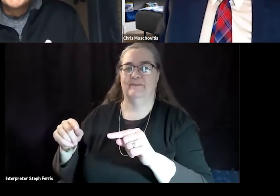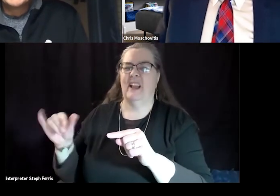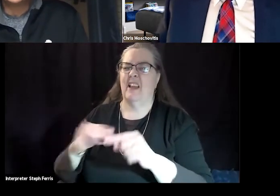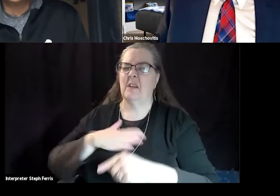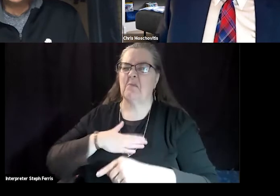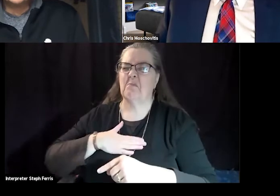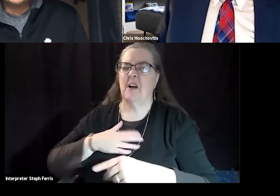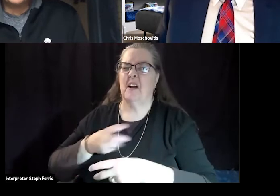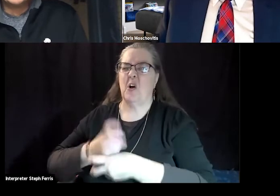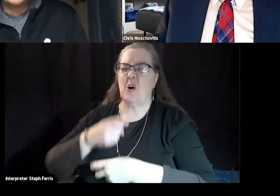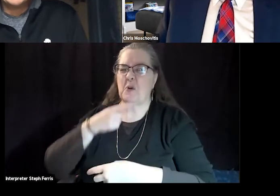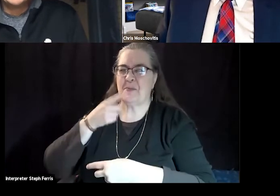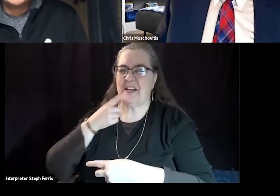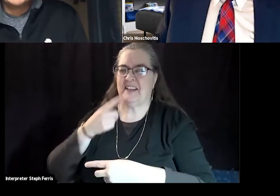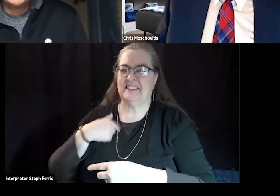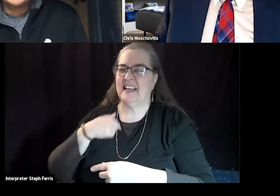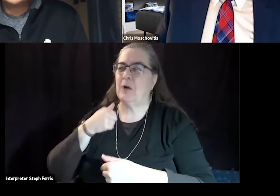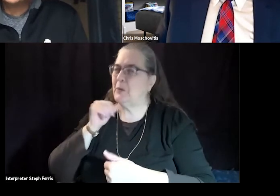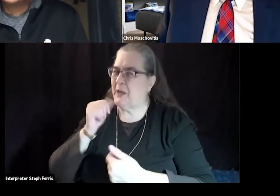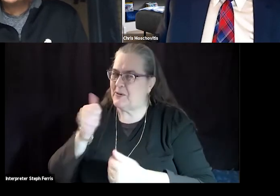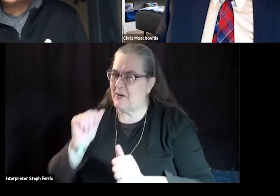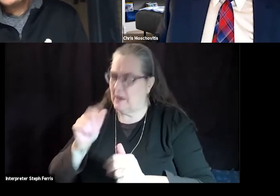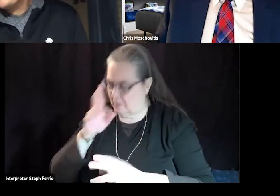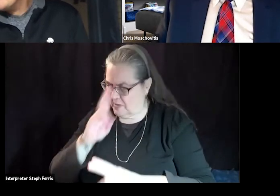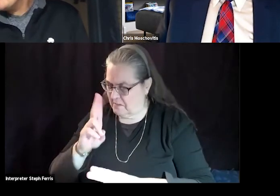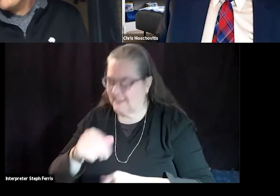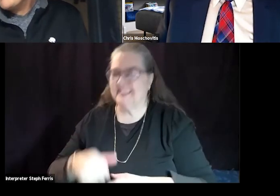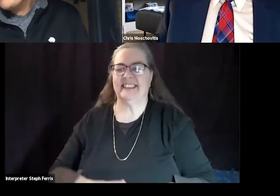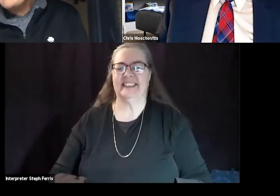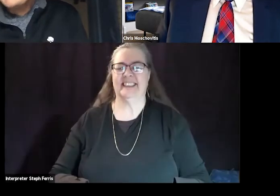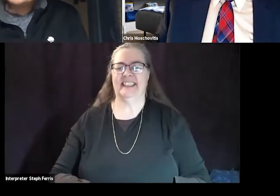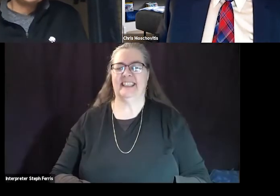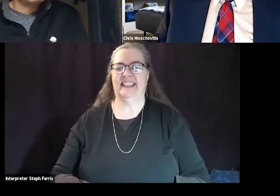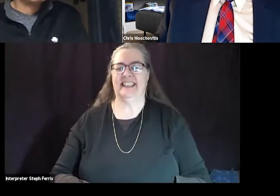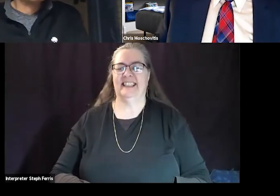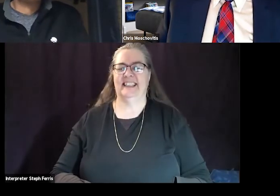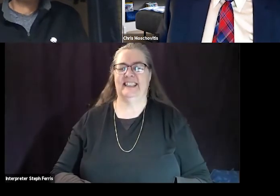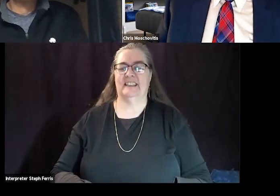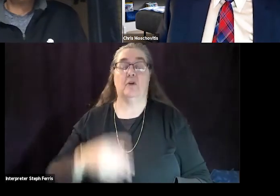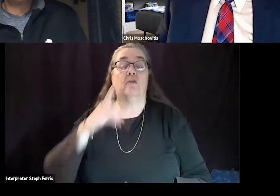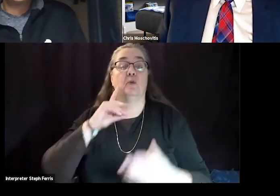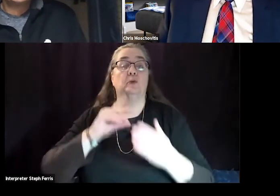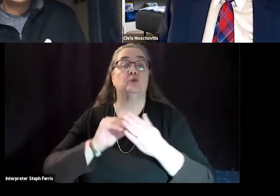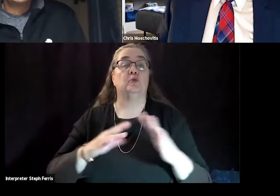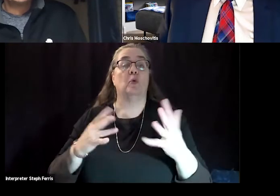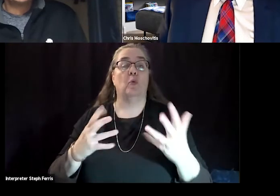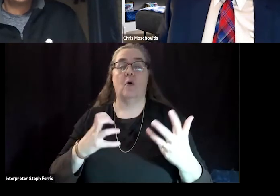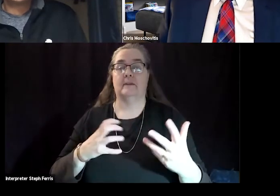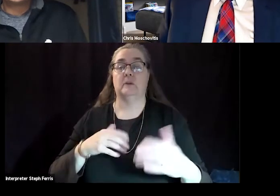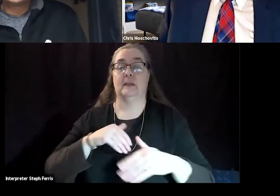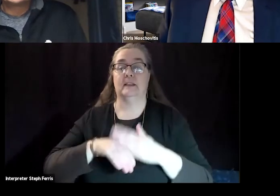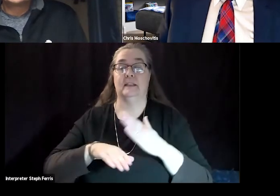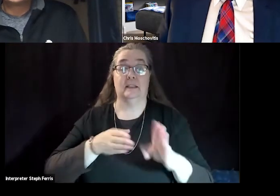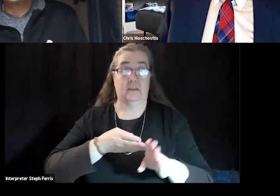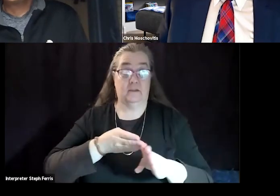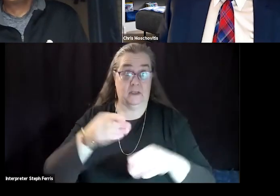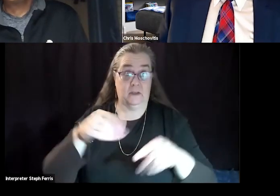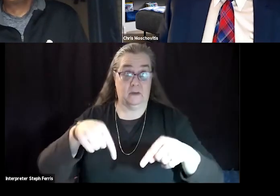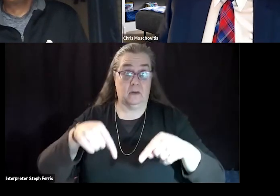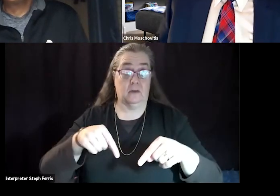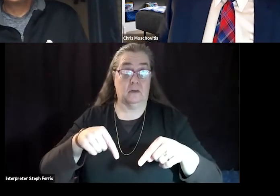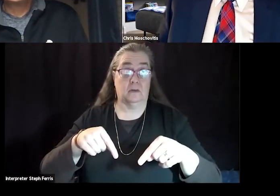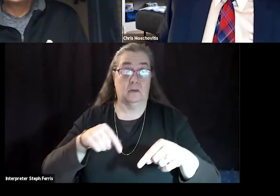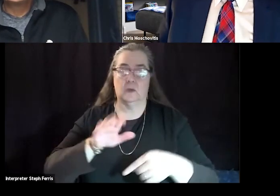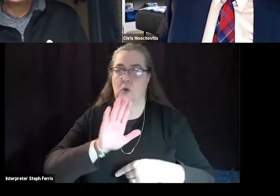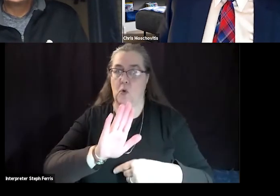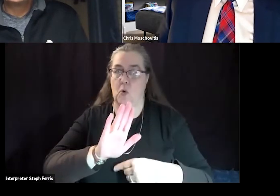it. What are your recommendations for students trying to get into this field? I think that your